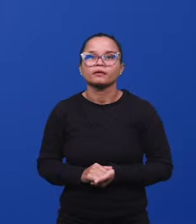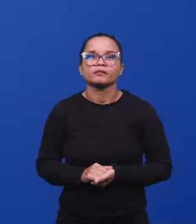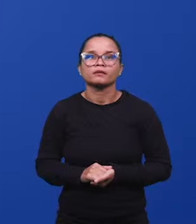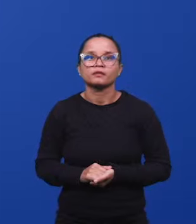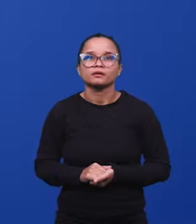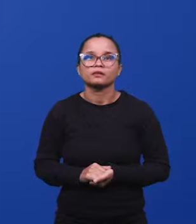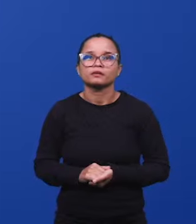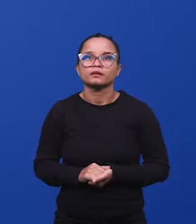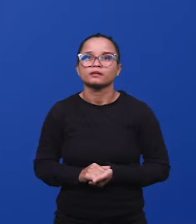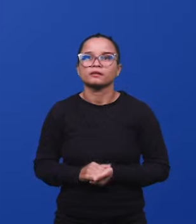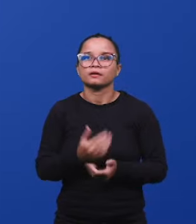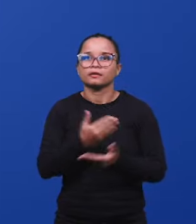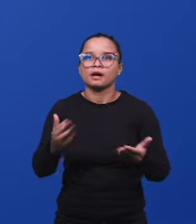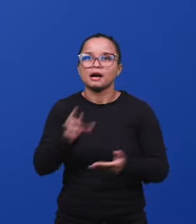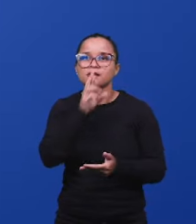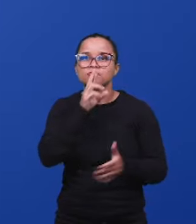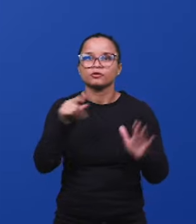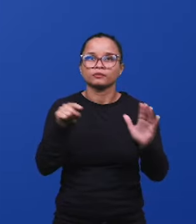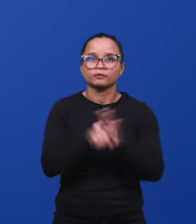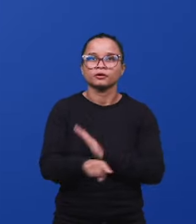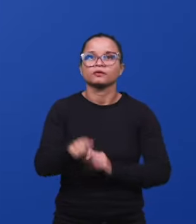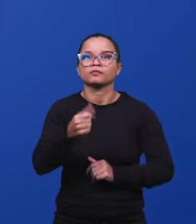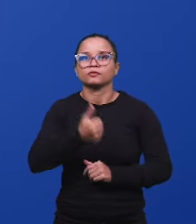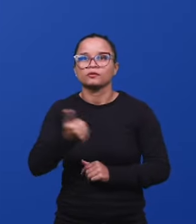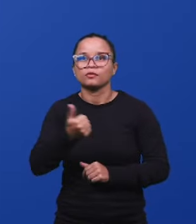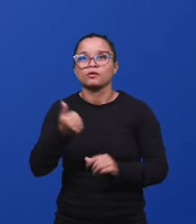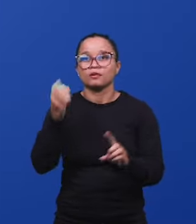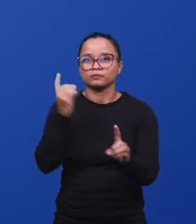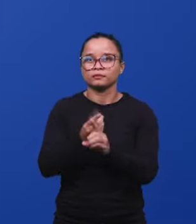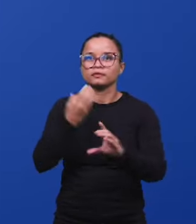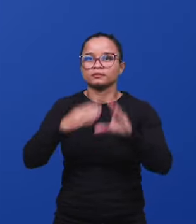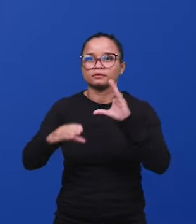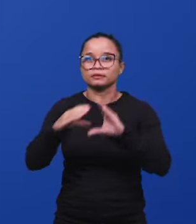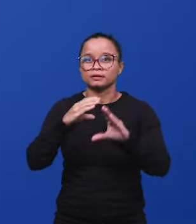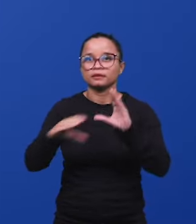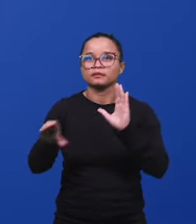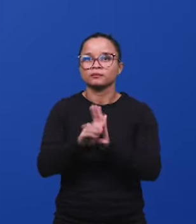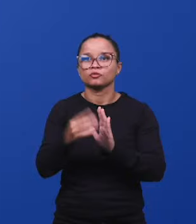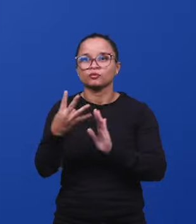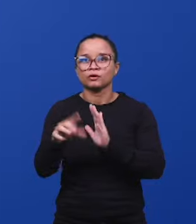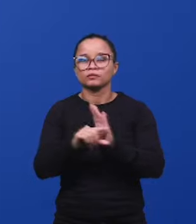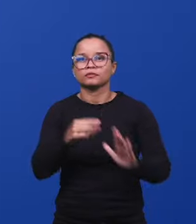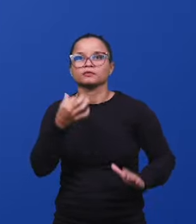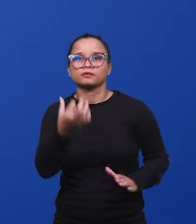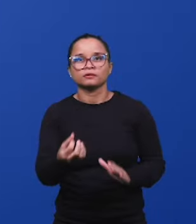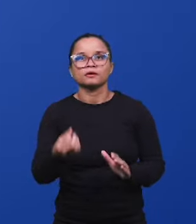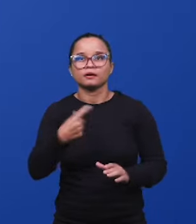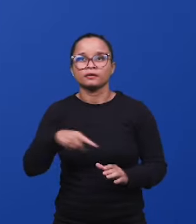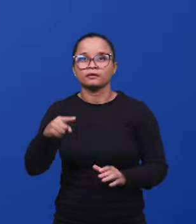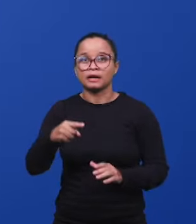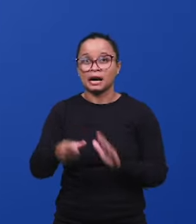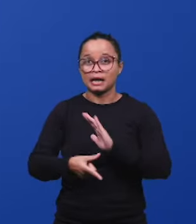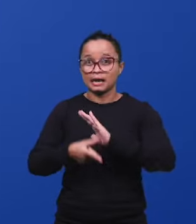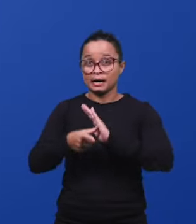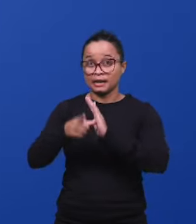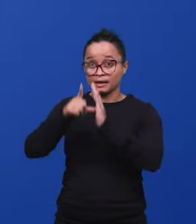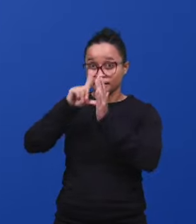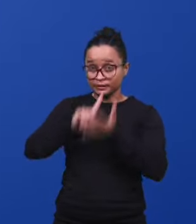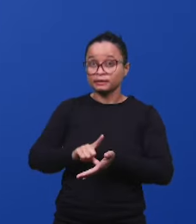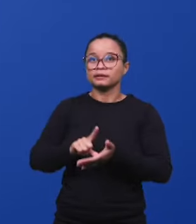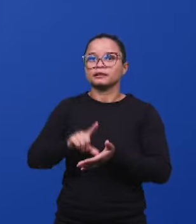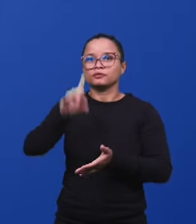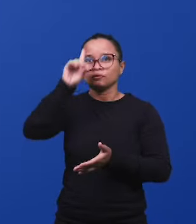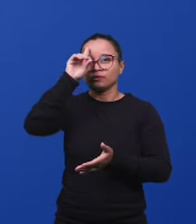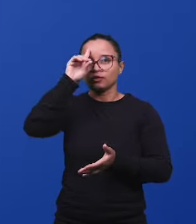peace of the Lord Jesus, the answer to question 1, can be found in Songs of Songs, 4-6. Until the day